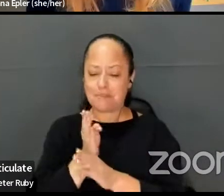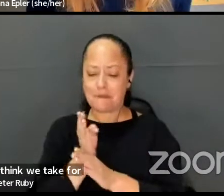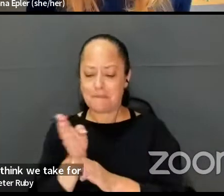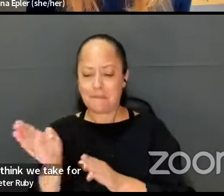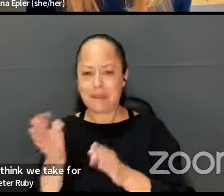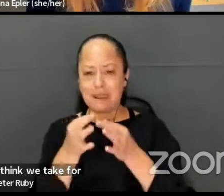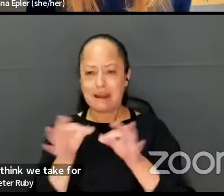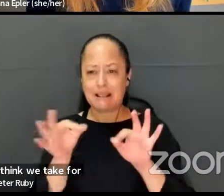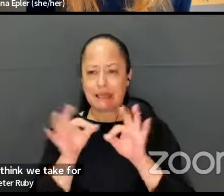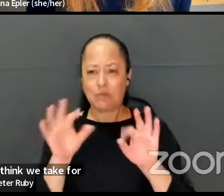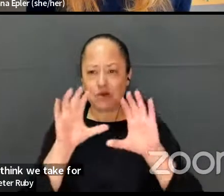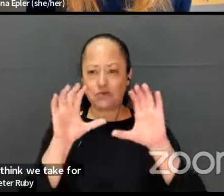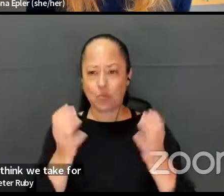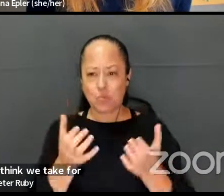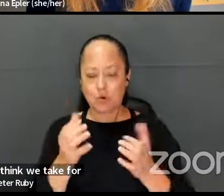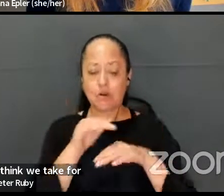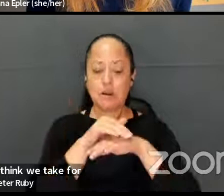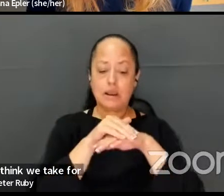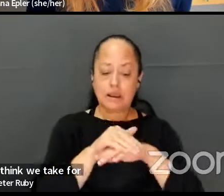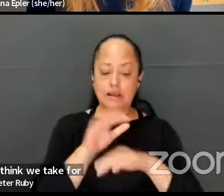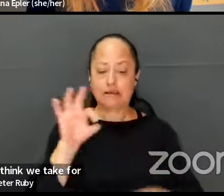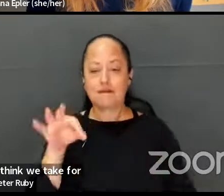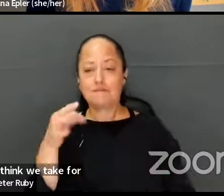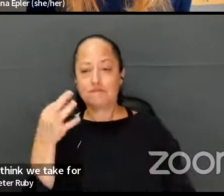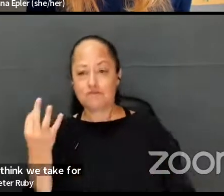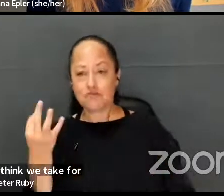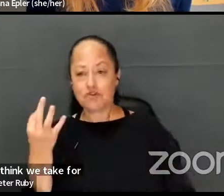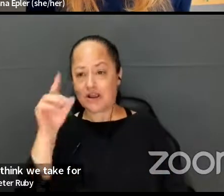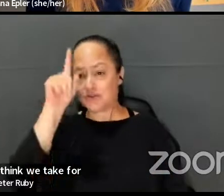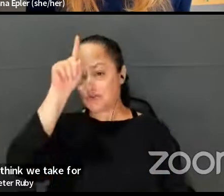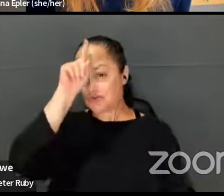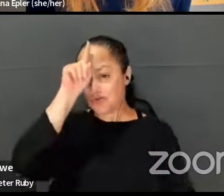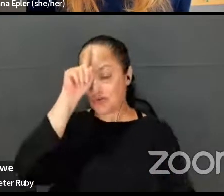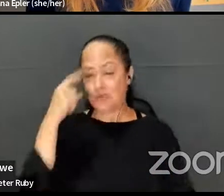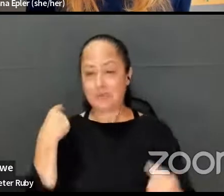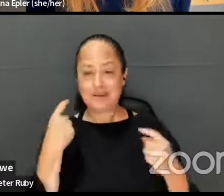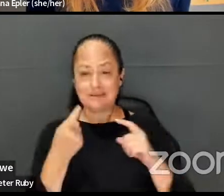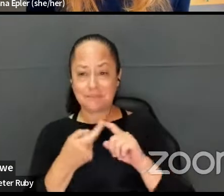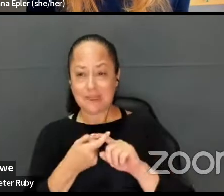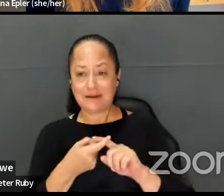the world, whether it's English or French or German or Spanish,